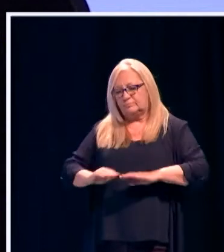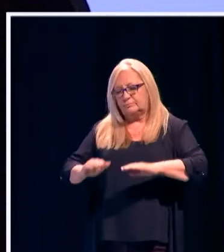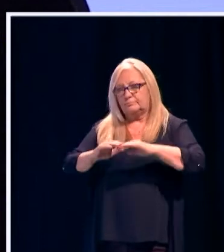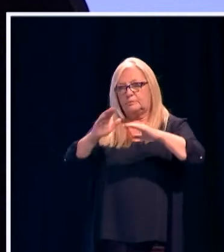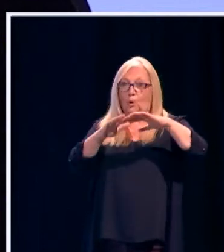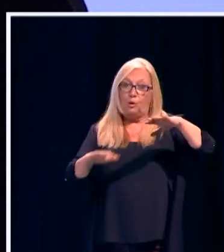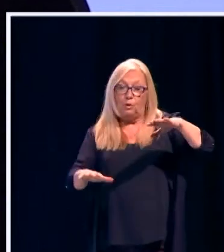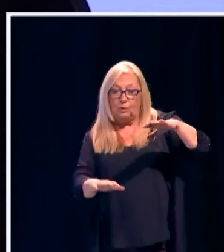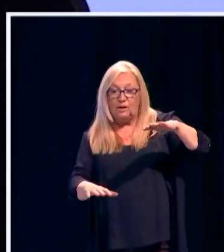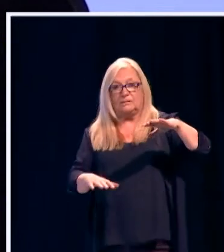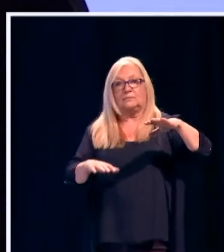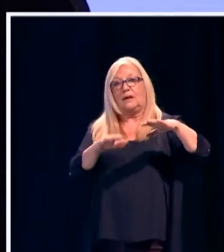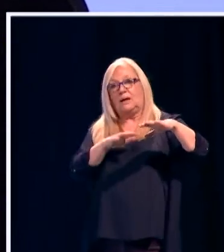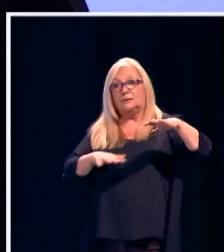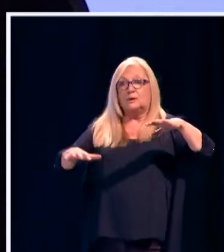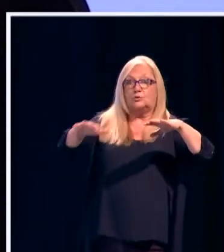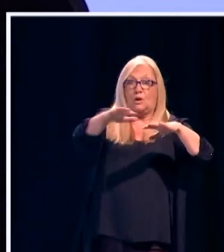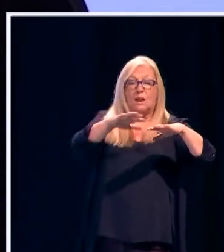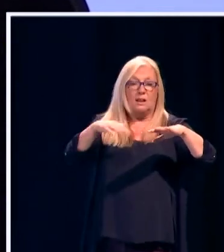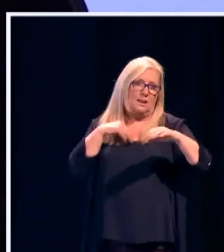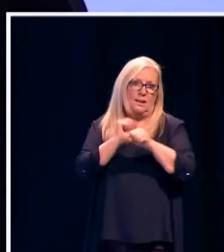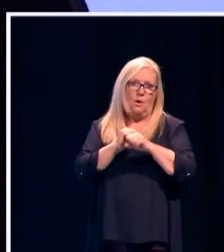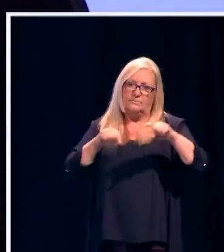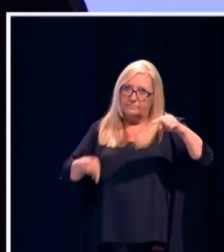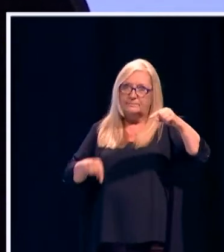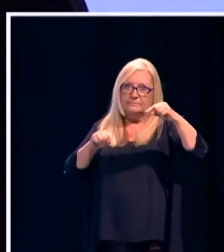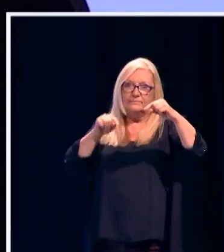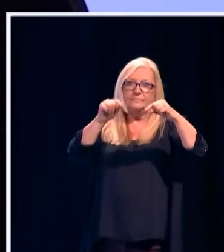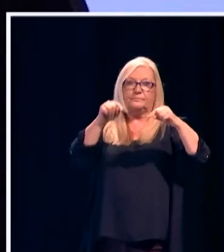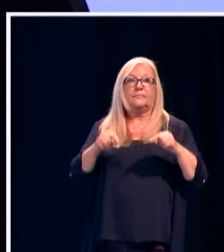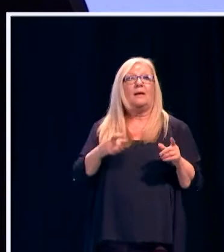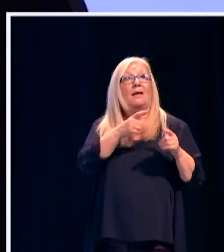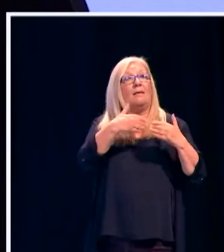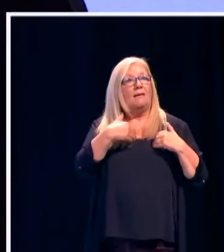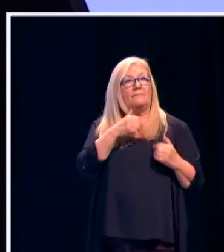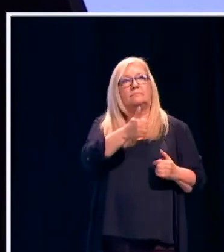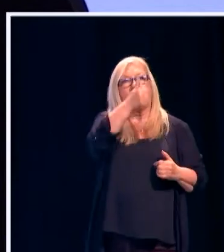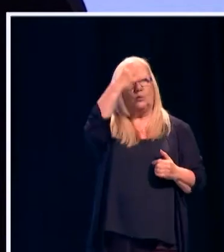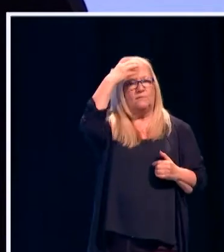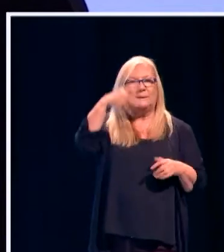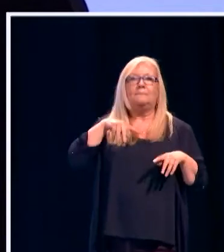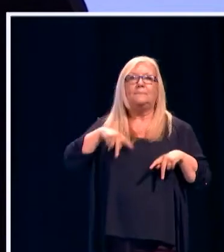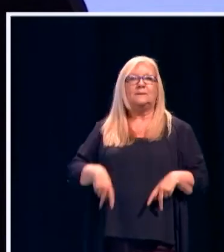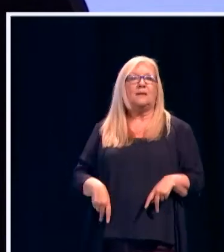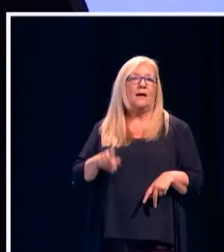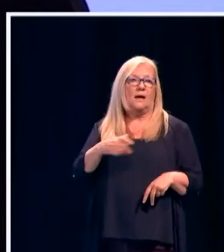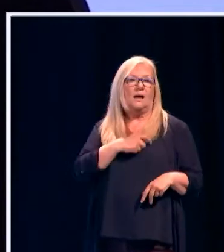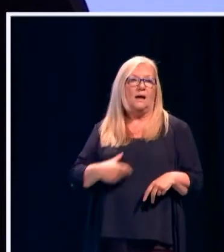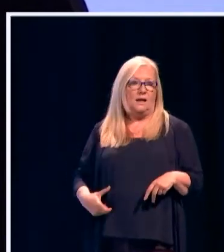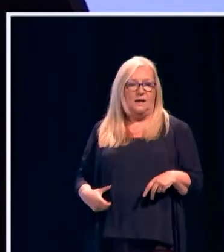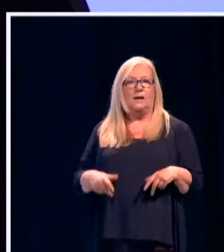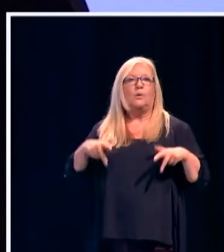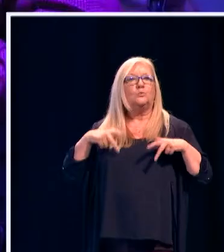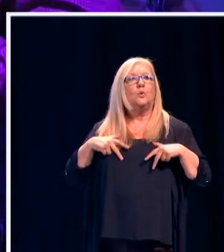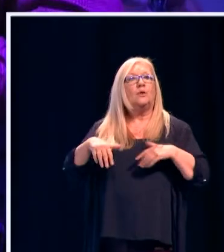draft disability rights law. The Ministry of Social Welfare Disability Lead Ministry in Bangladesh,